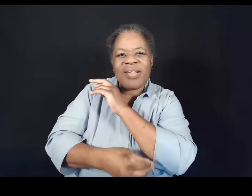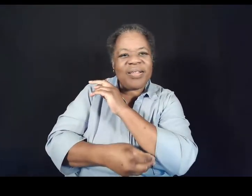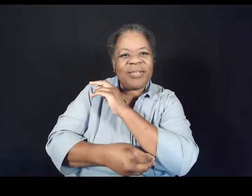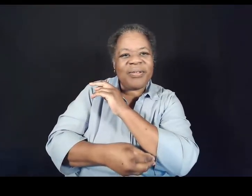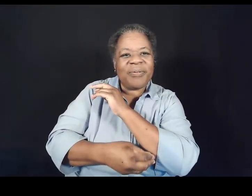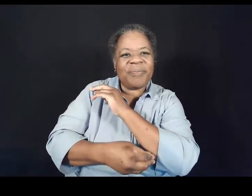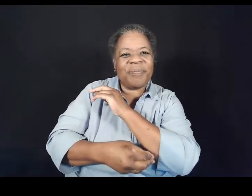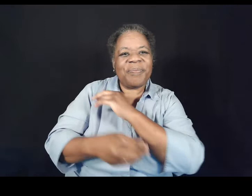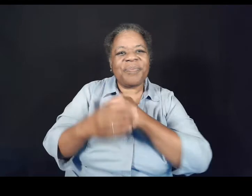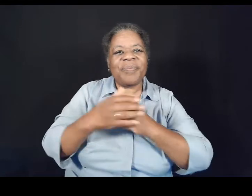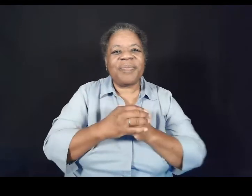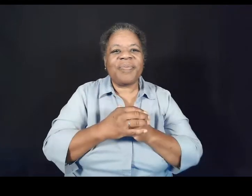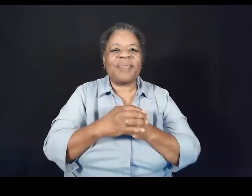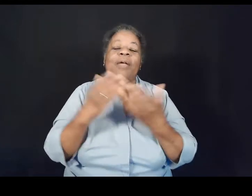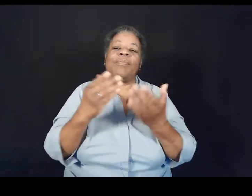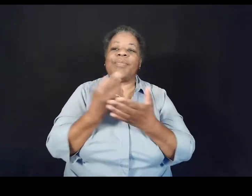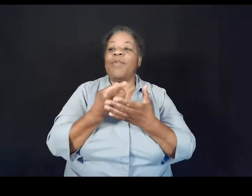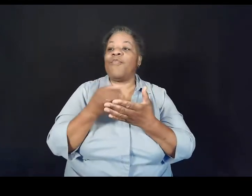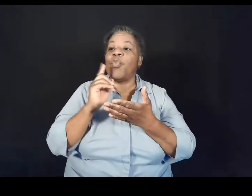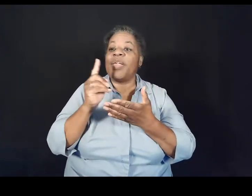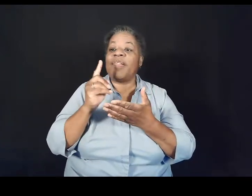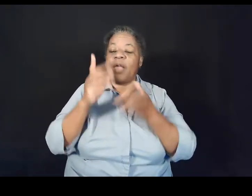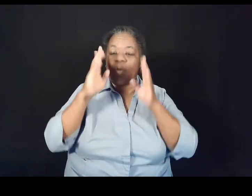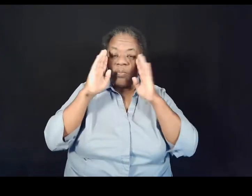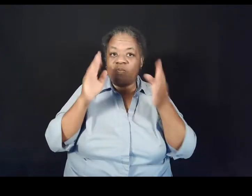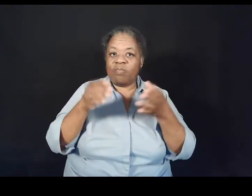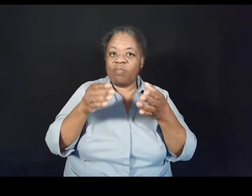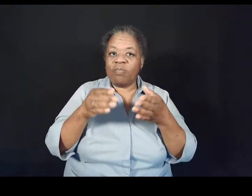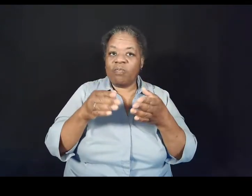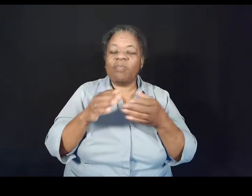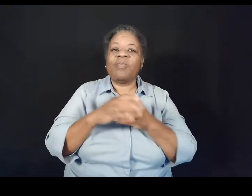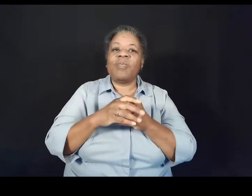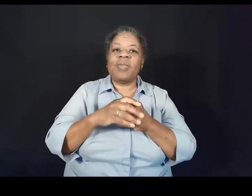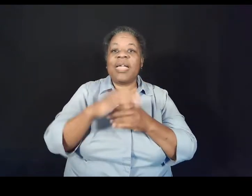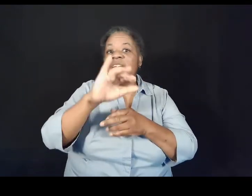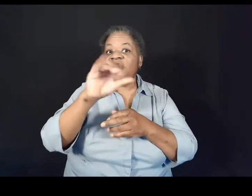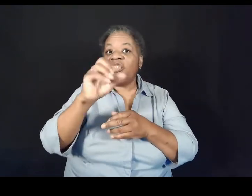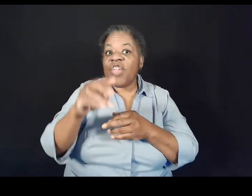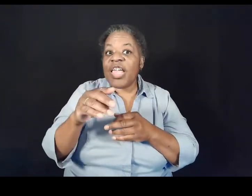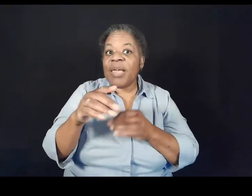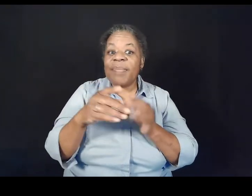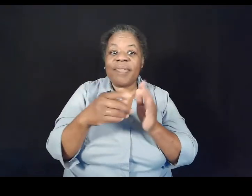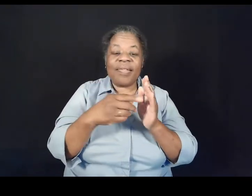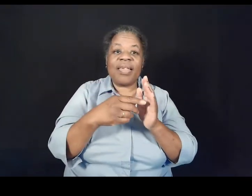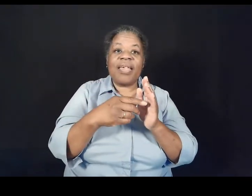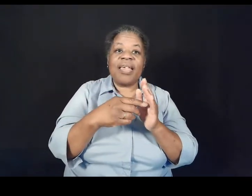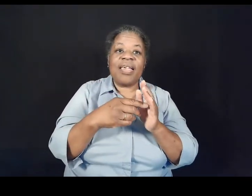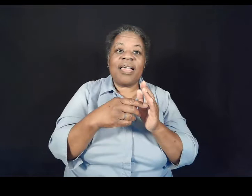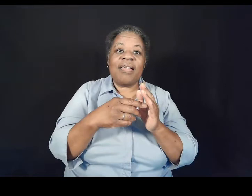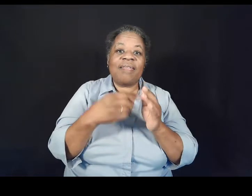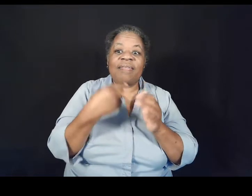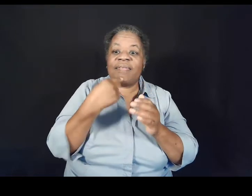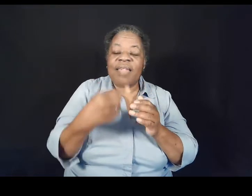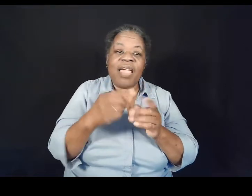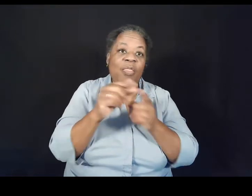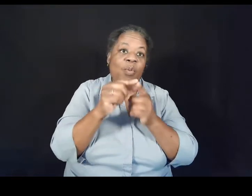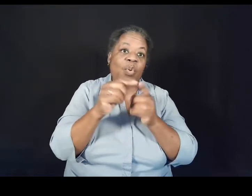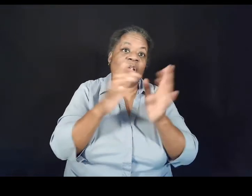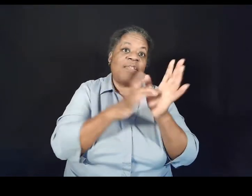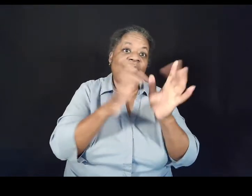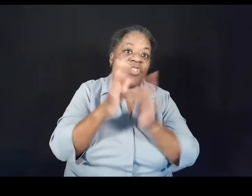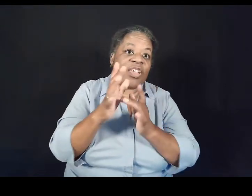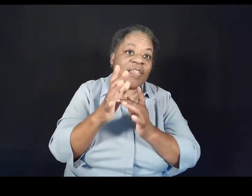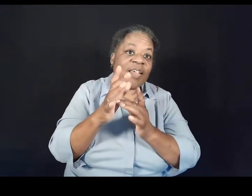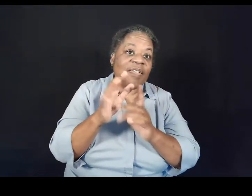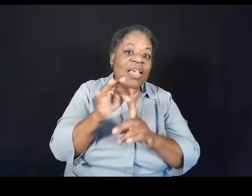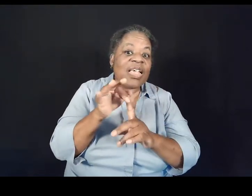Now, as we pointed out a couple of weeks ago, all through his letter, James is echoing the words of Jesus, and often in particular, the Sermon